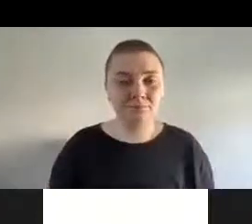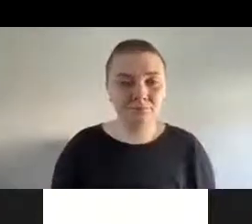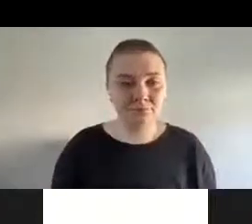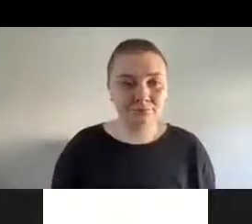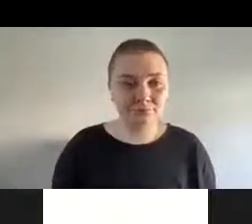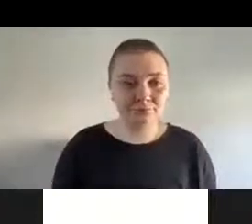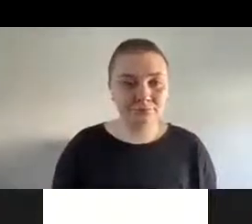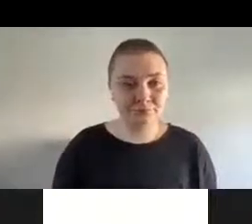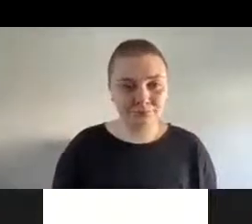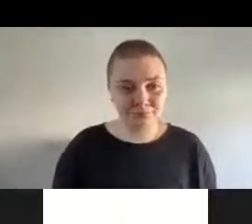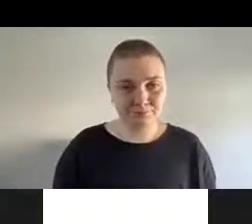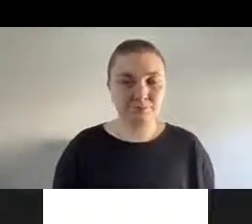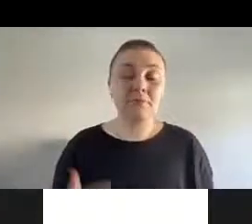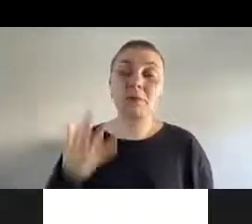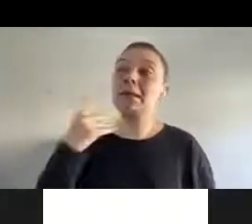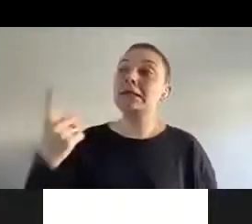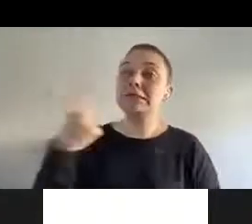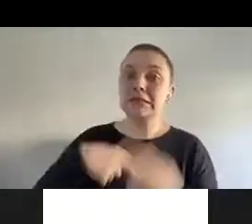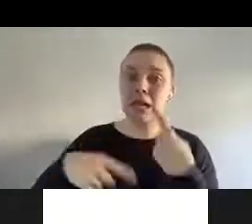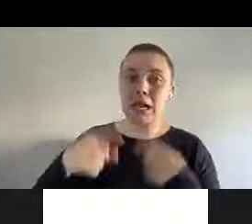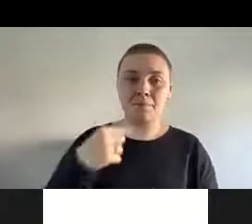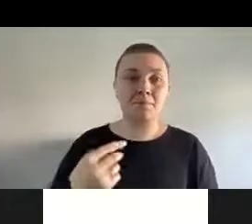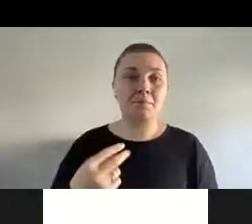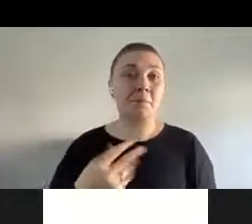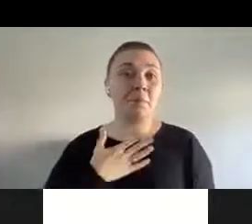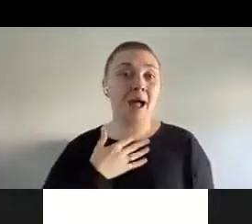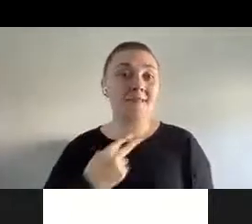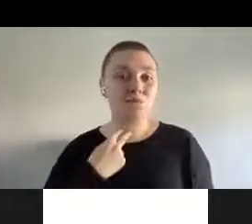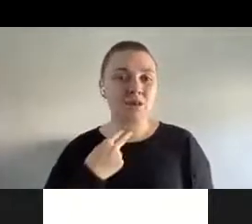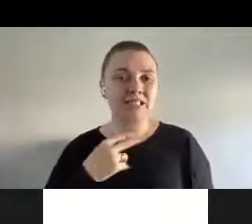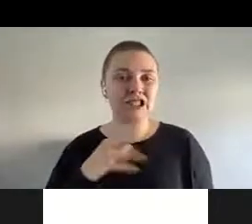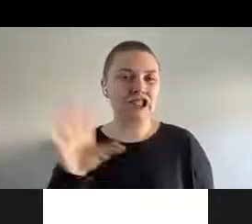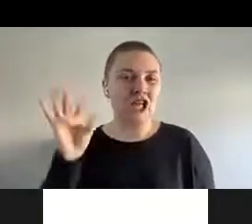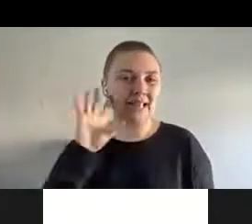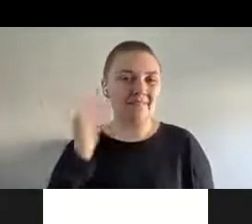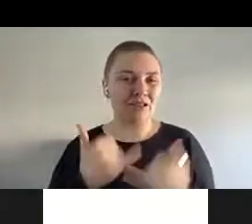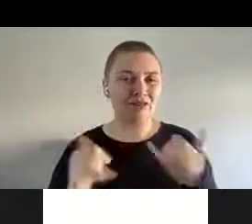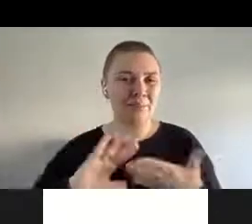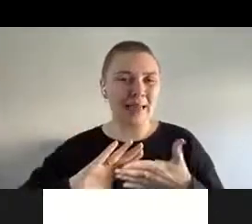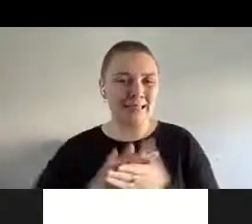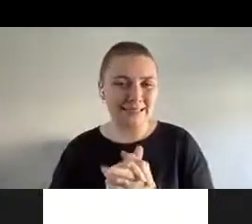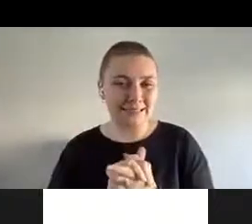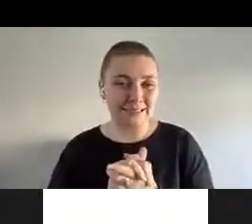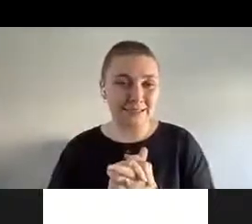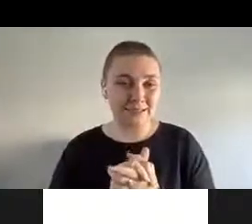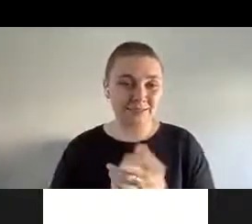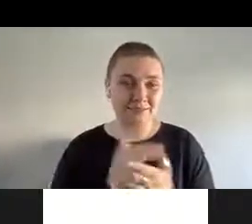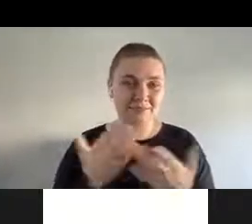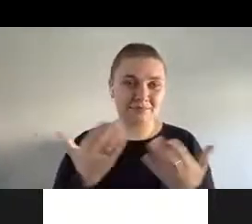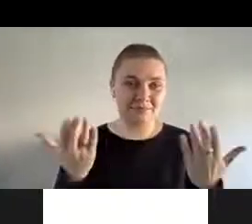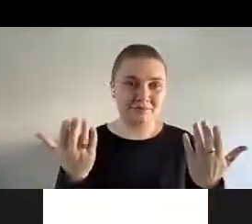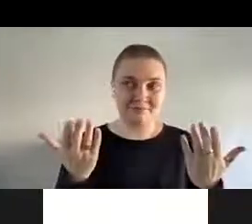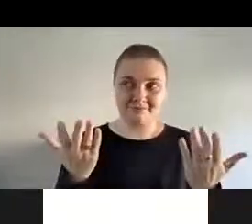When I was told that the sound of my voice was unpleasant, I became aware of the real problem.